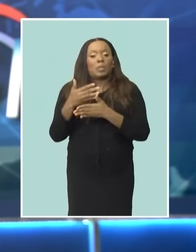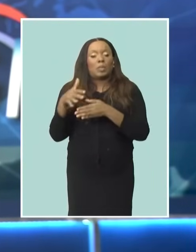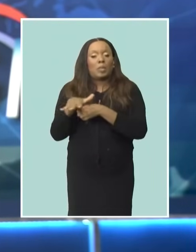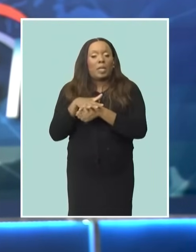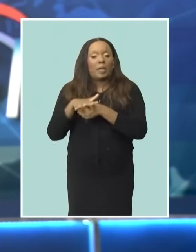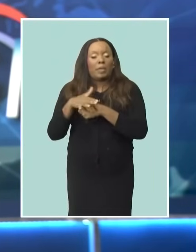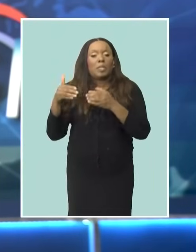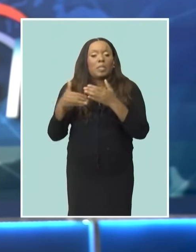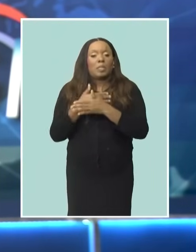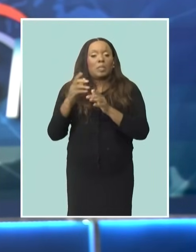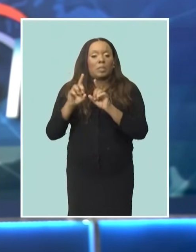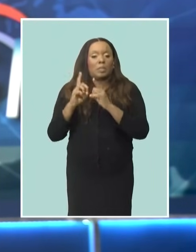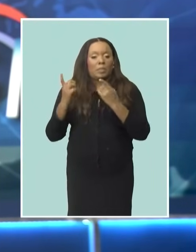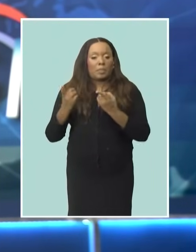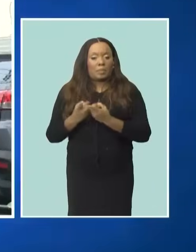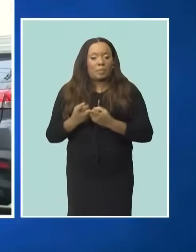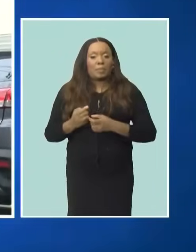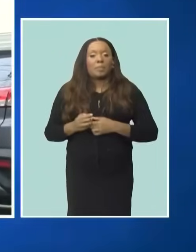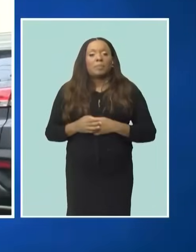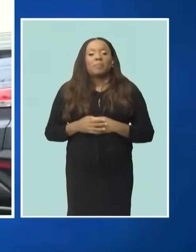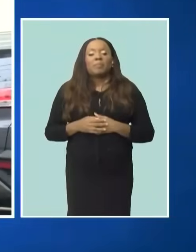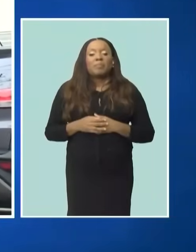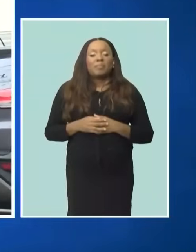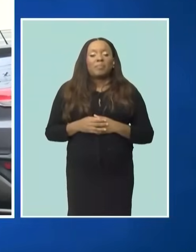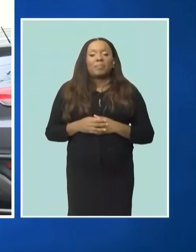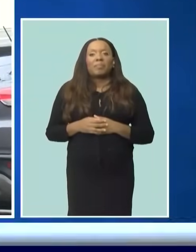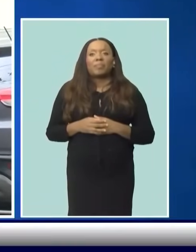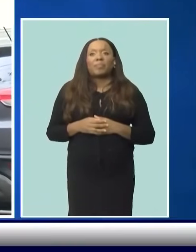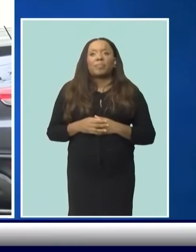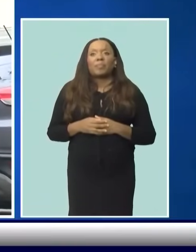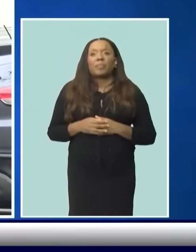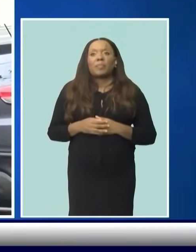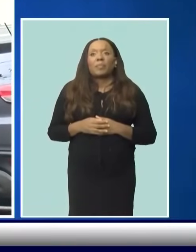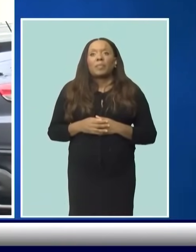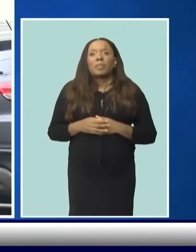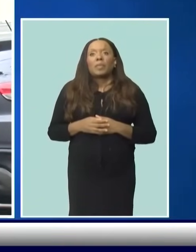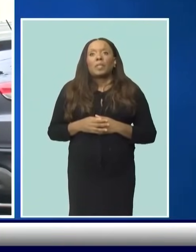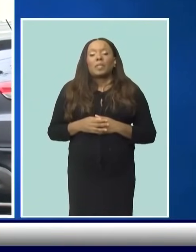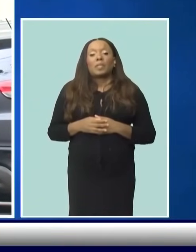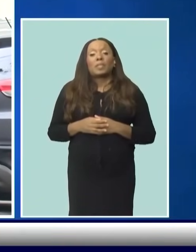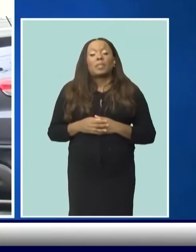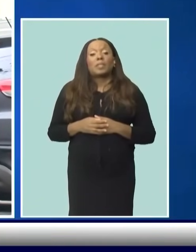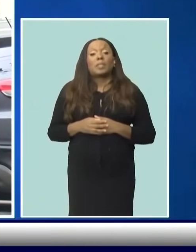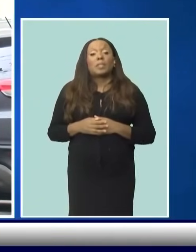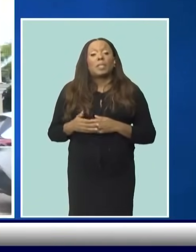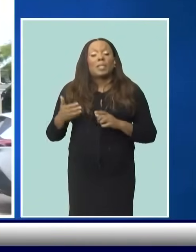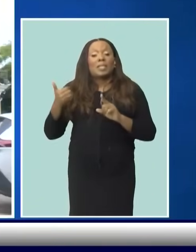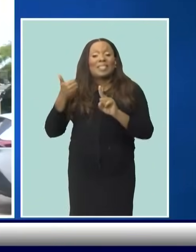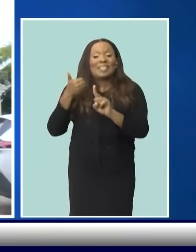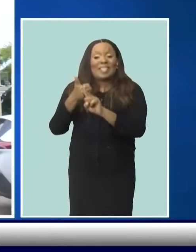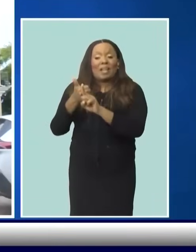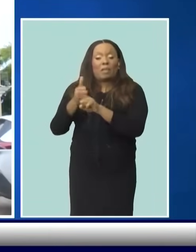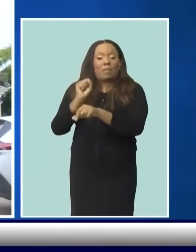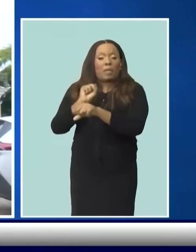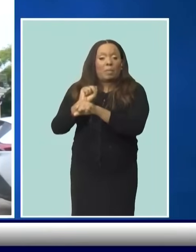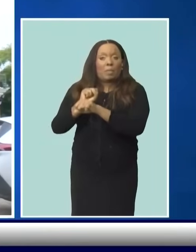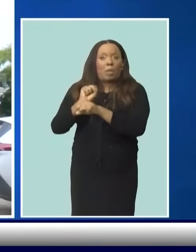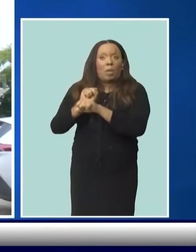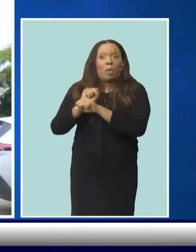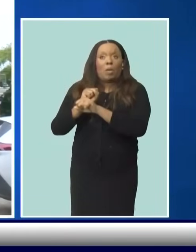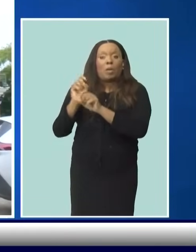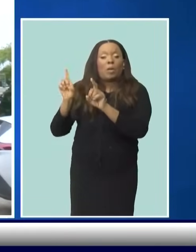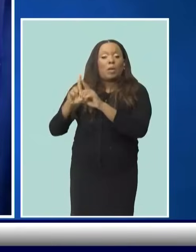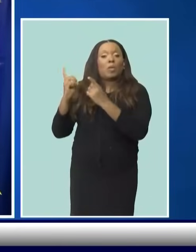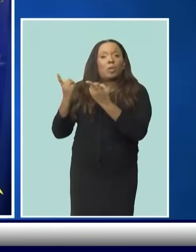we hear from Anesta Henry. The work of this self-employed unit at the Radley Court Centre, Upper Culmarock, St. Michael,